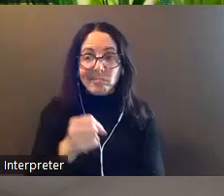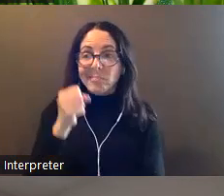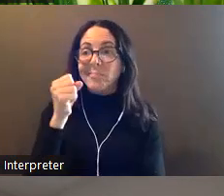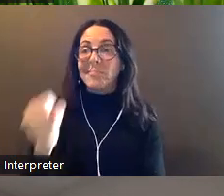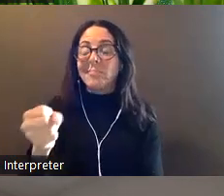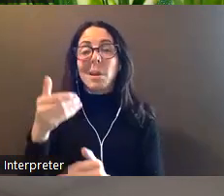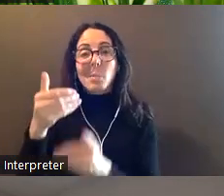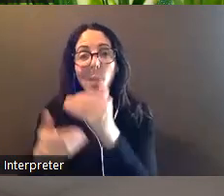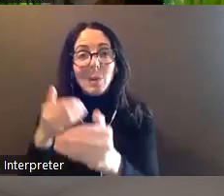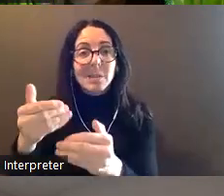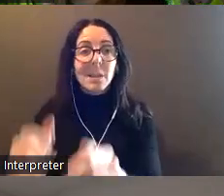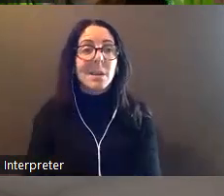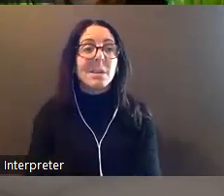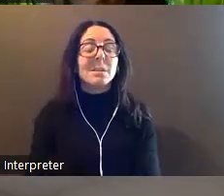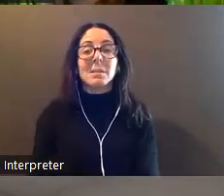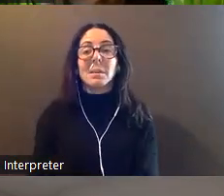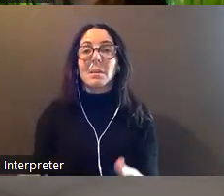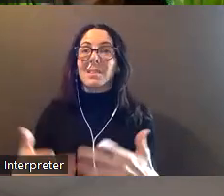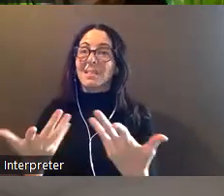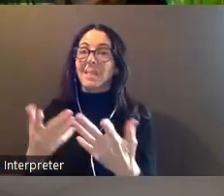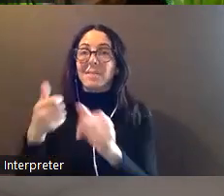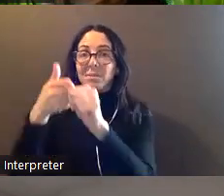is based on European settler patterns.